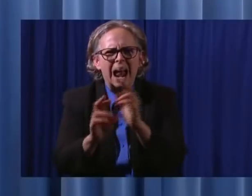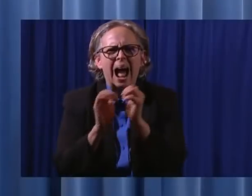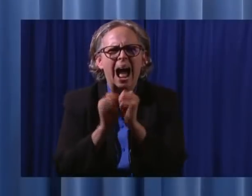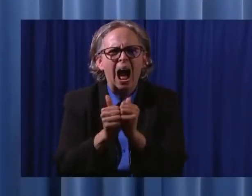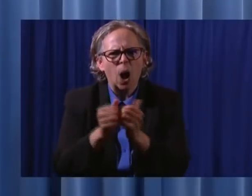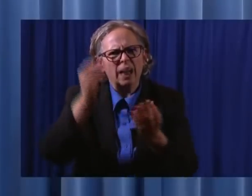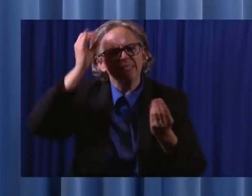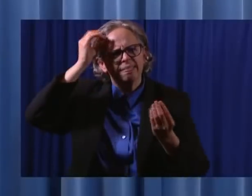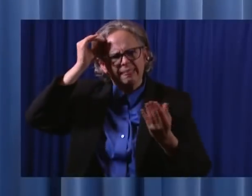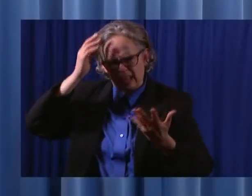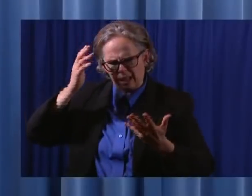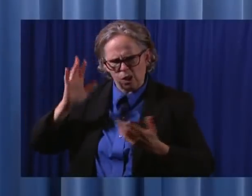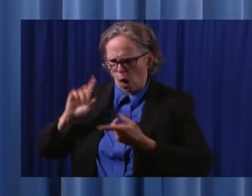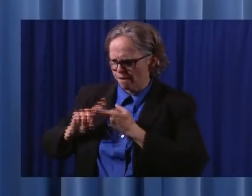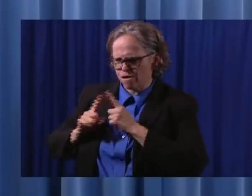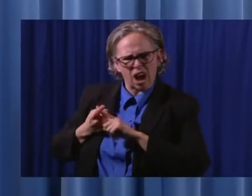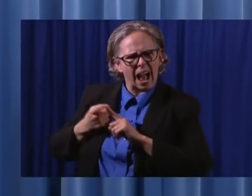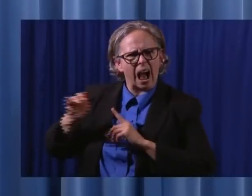yourself and take care of them.